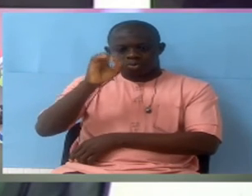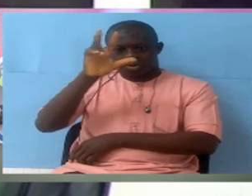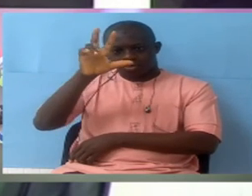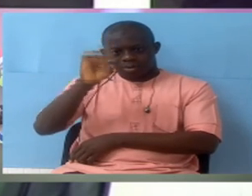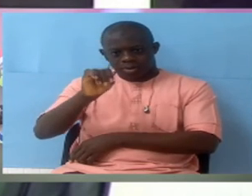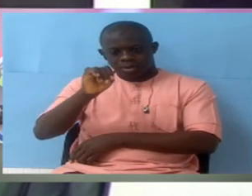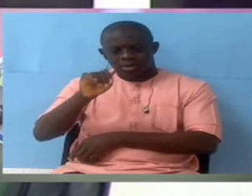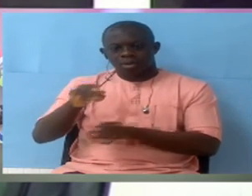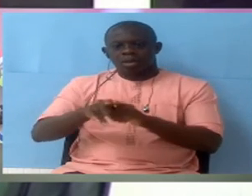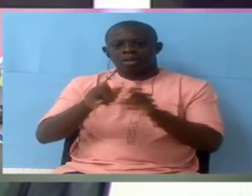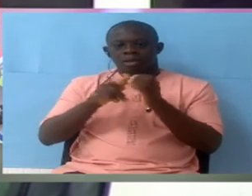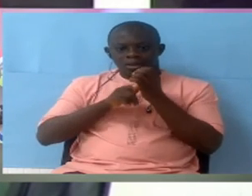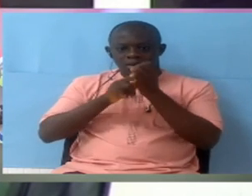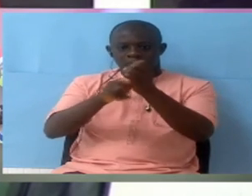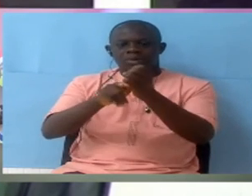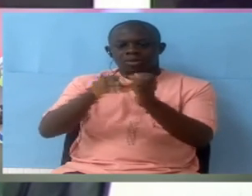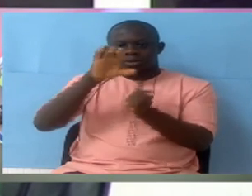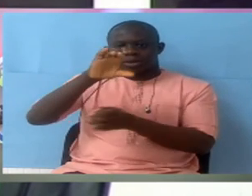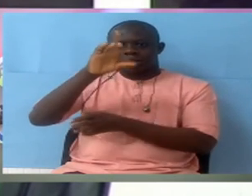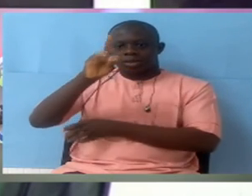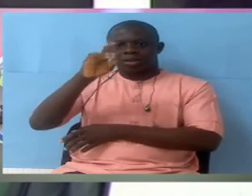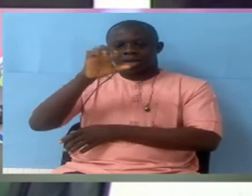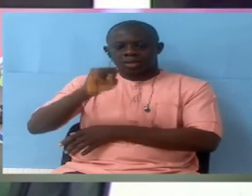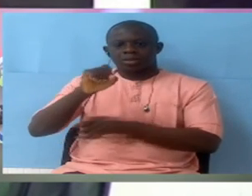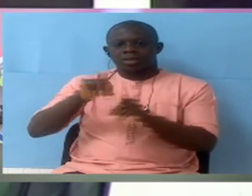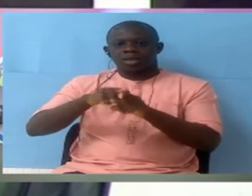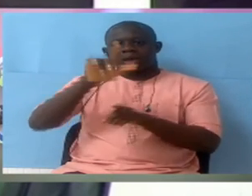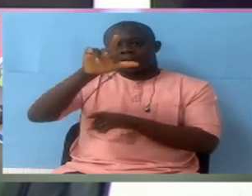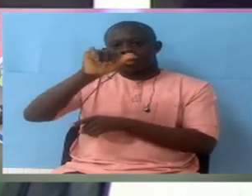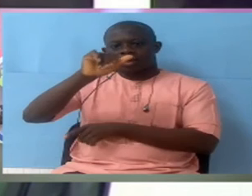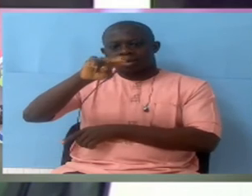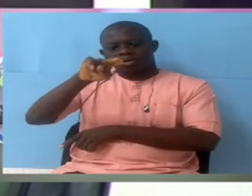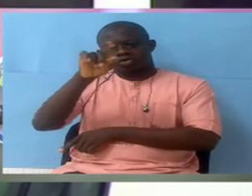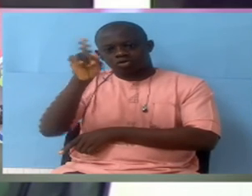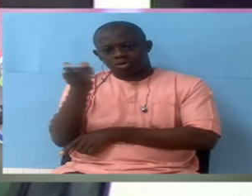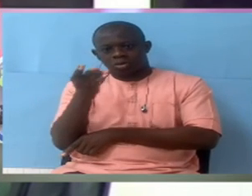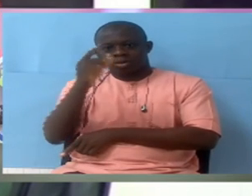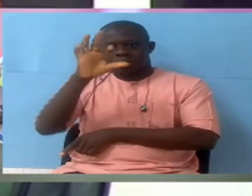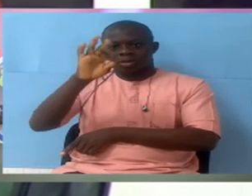Deputy CDS Lantombong Tamba. Katopacha CDS ba Lantombong Tamba.